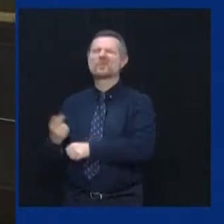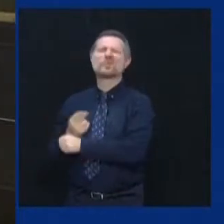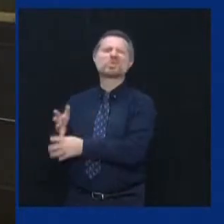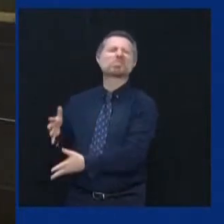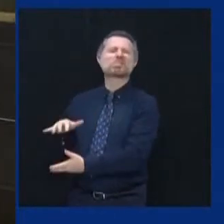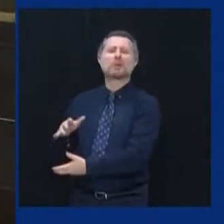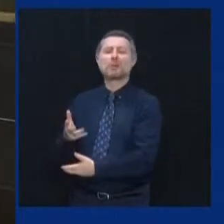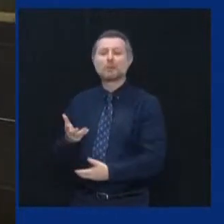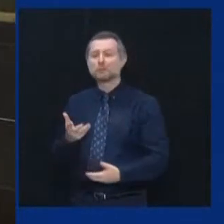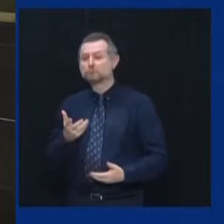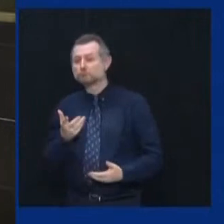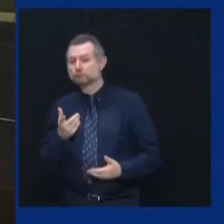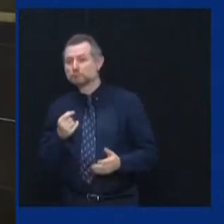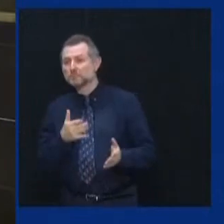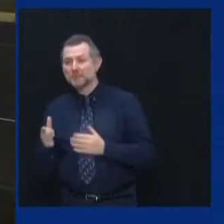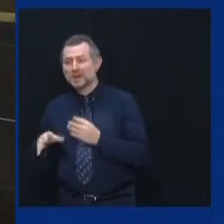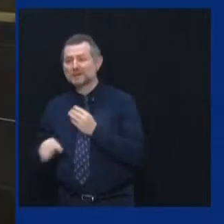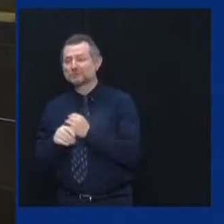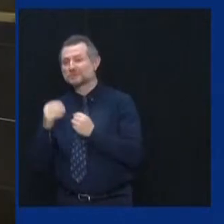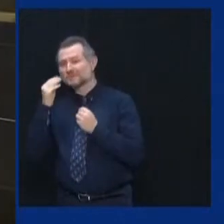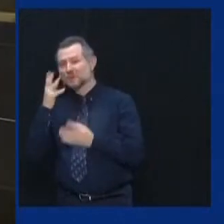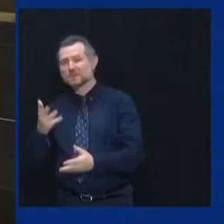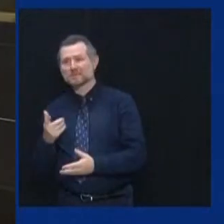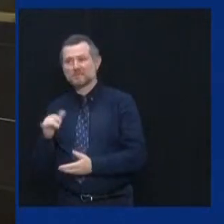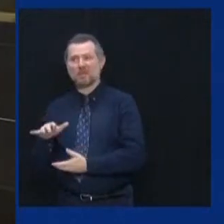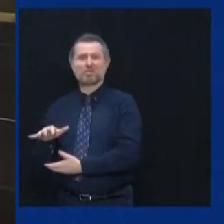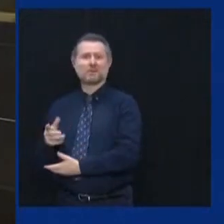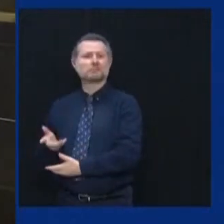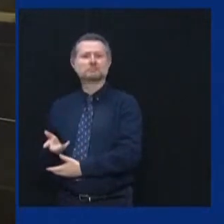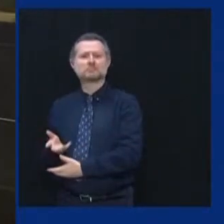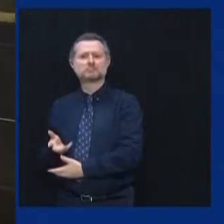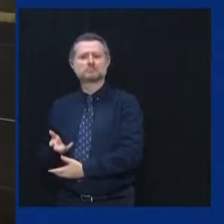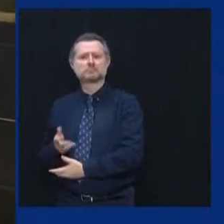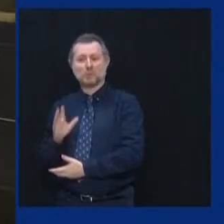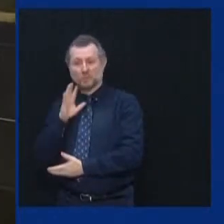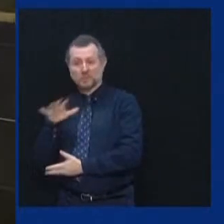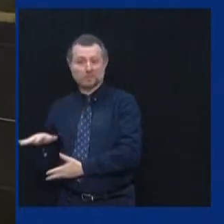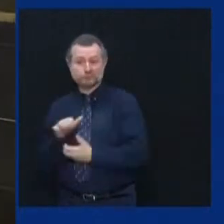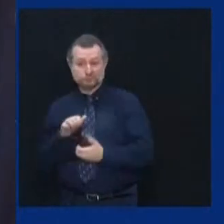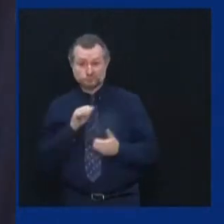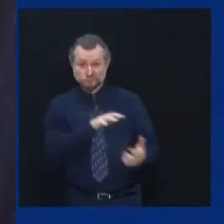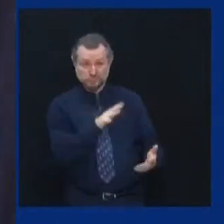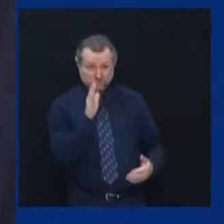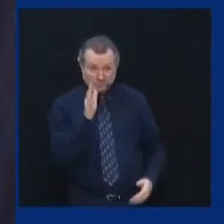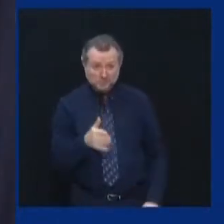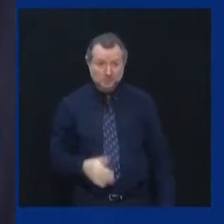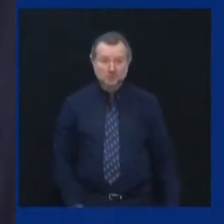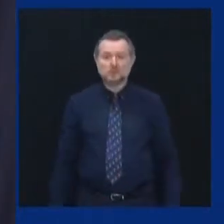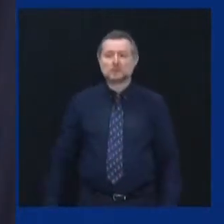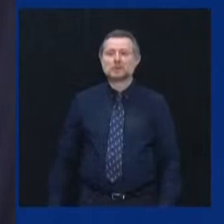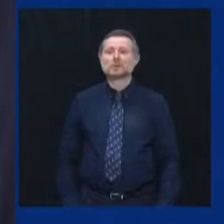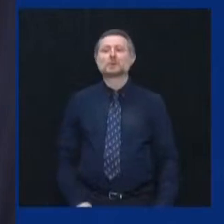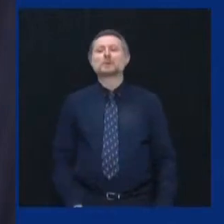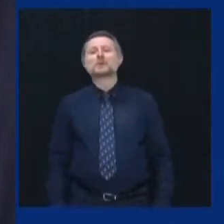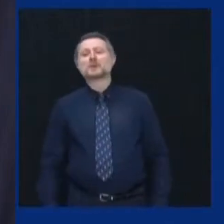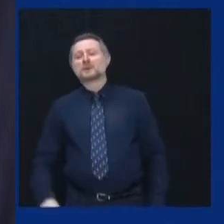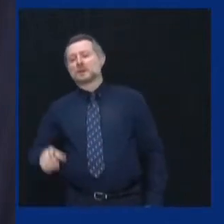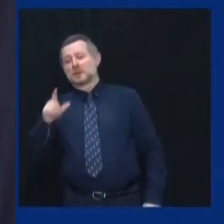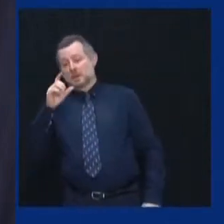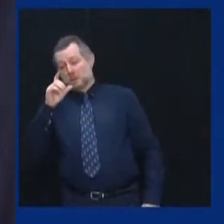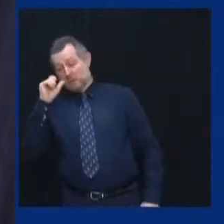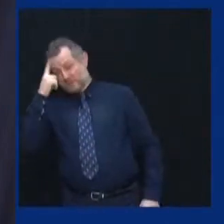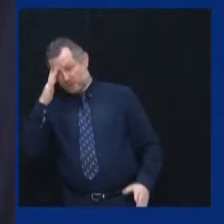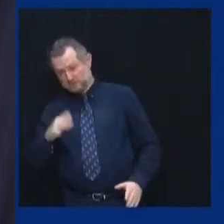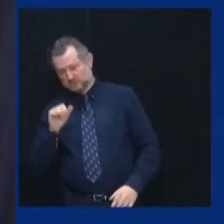there any additional information on that? And are you reallocating any of those doses? Yeah, what we're going to do is this.